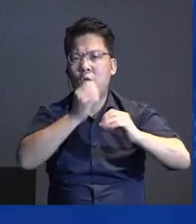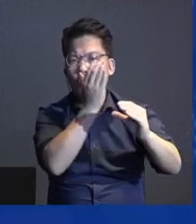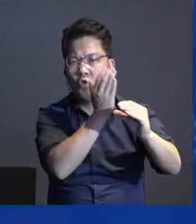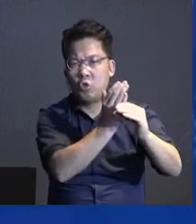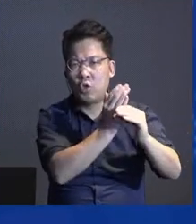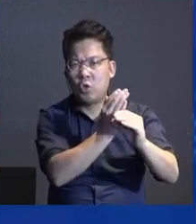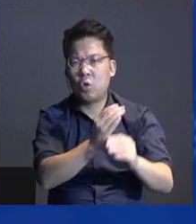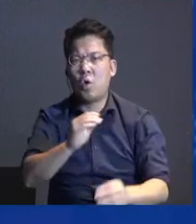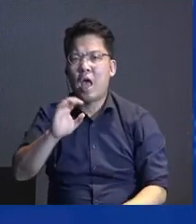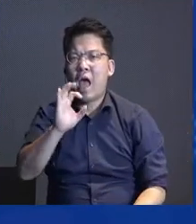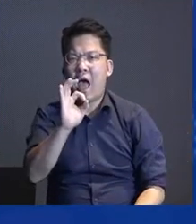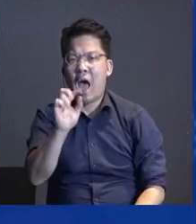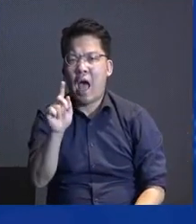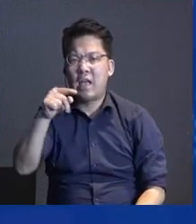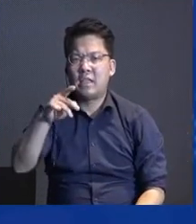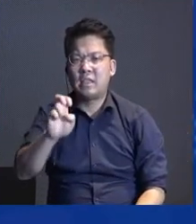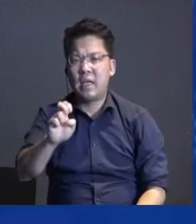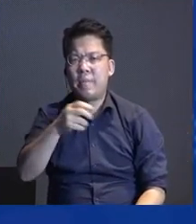in